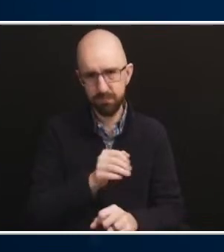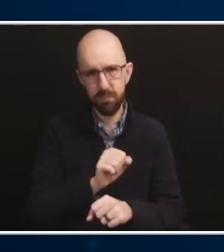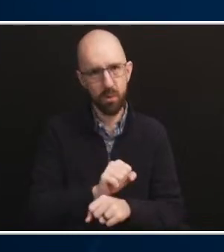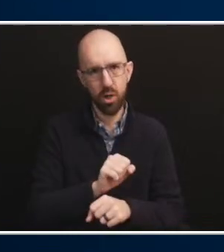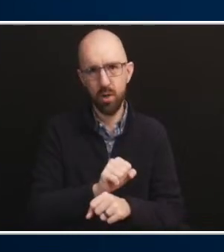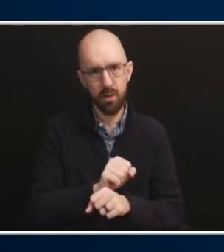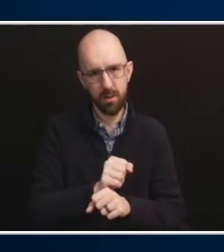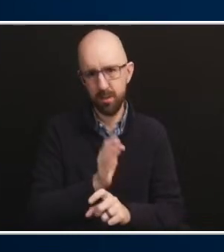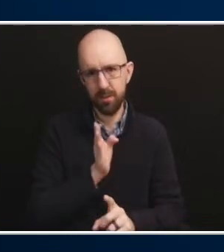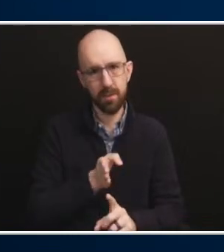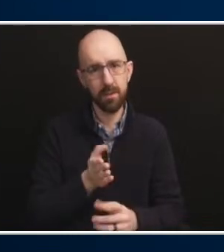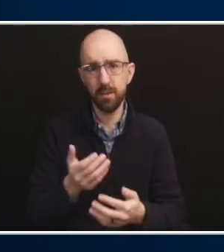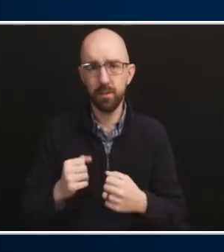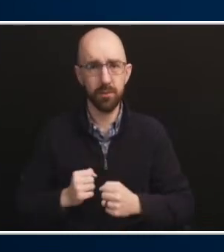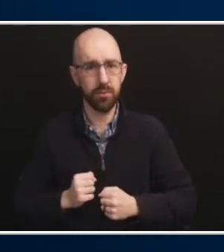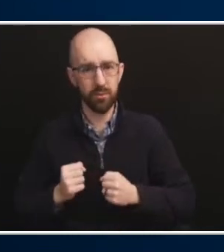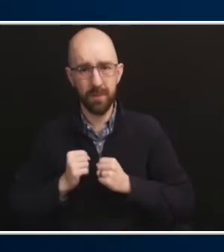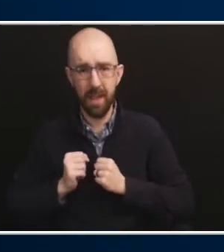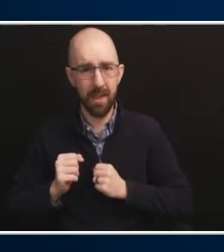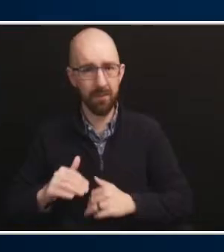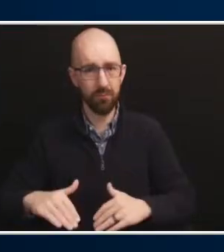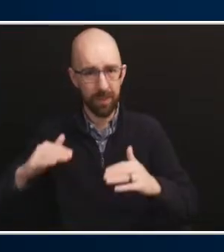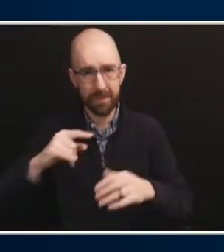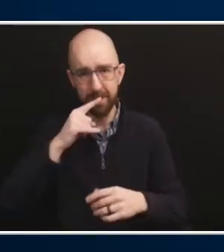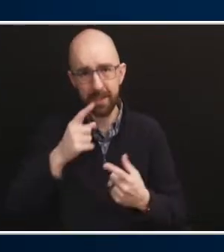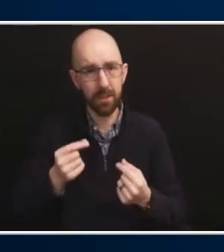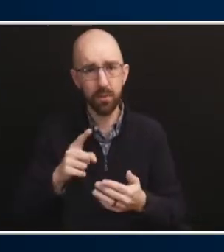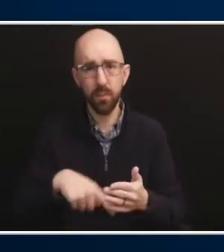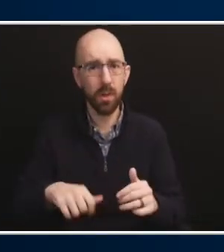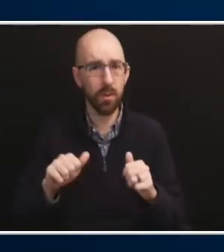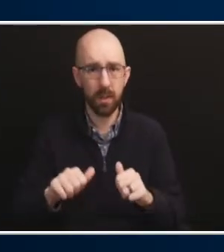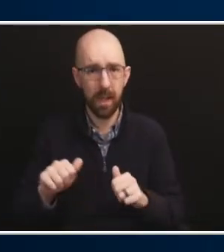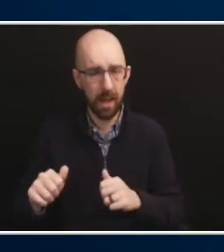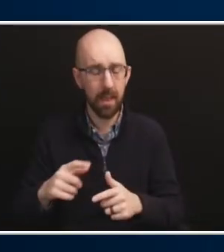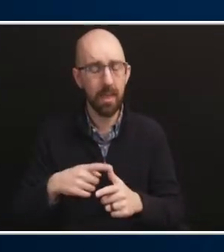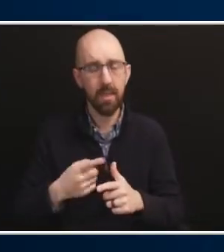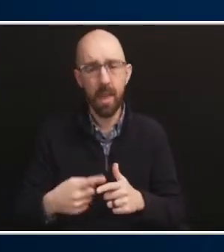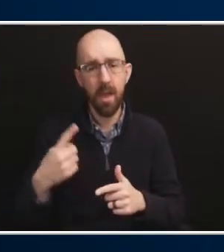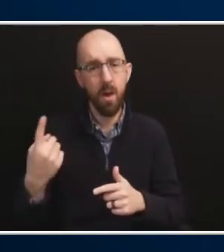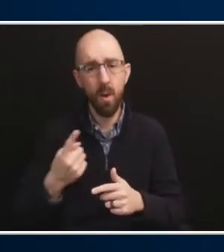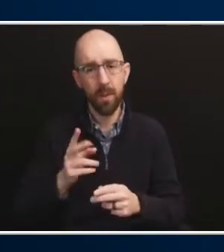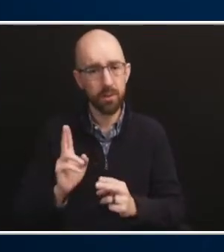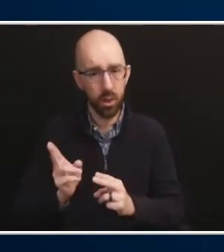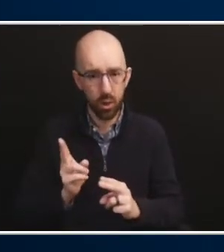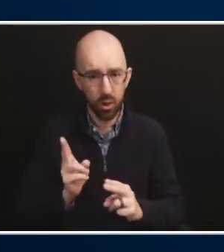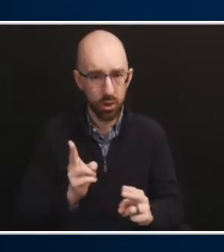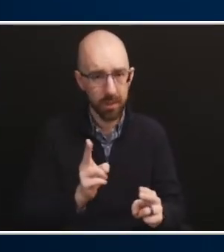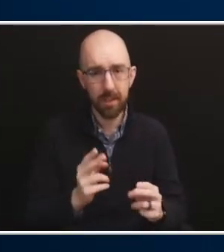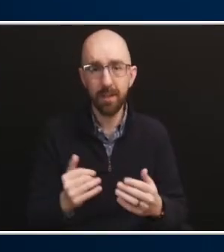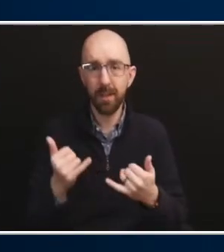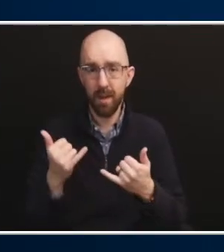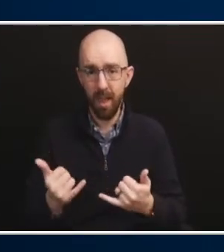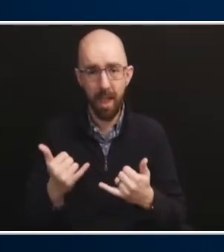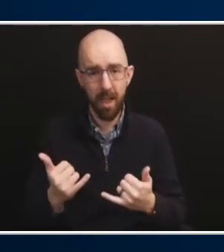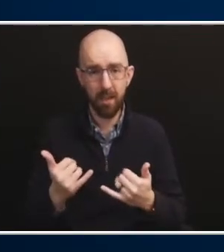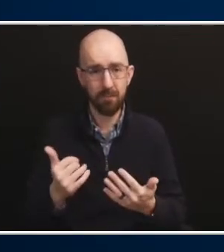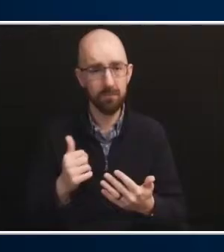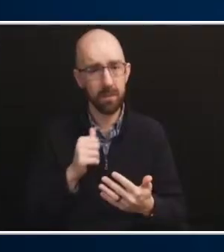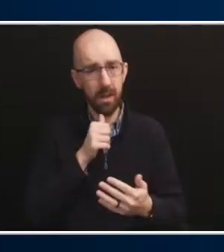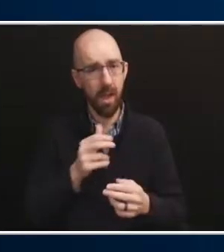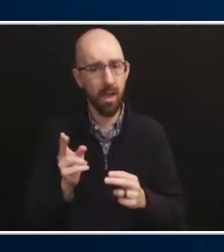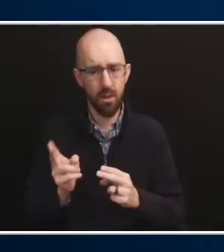and just surviving, raise the kids, do what you can, and then you're always in a hurry. And now we're not so much in